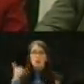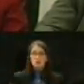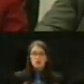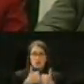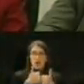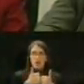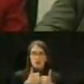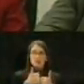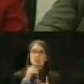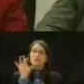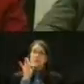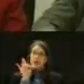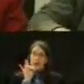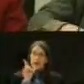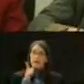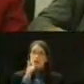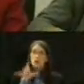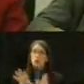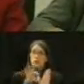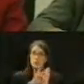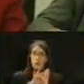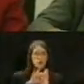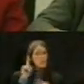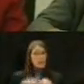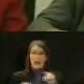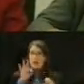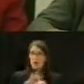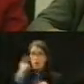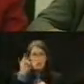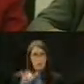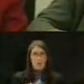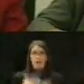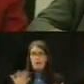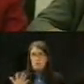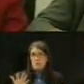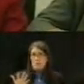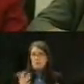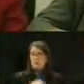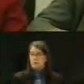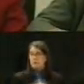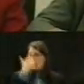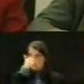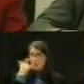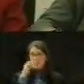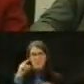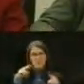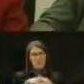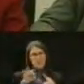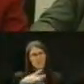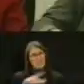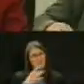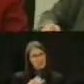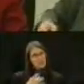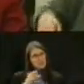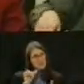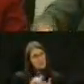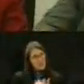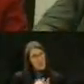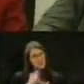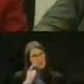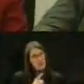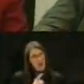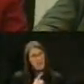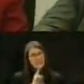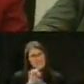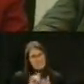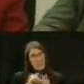that because conflict of interest. Is that a conflict of interest, and would they be ineligible to vote on